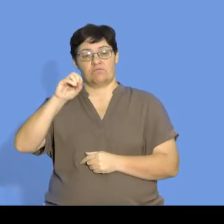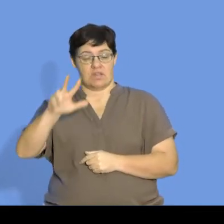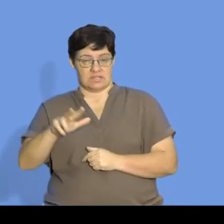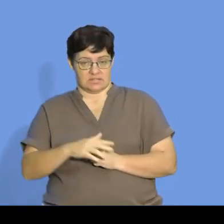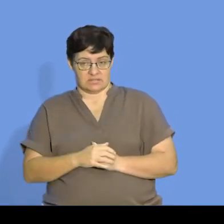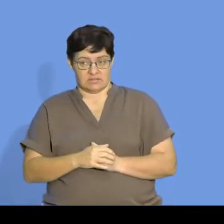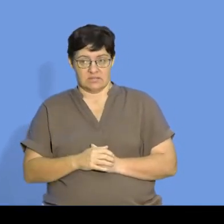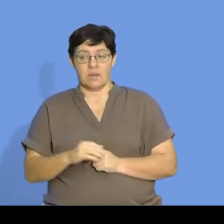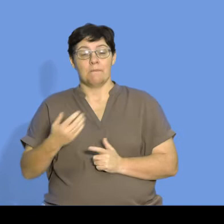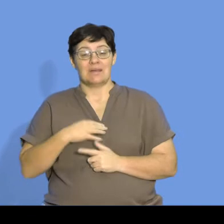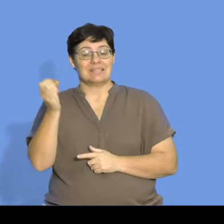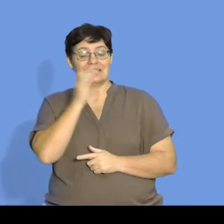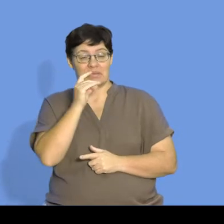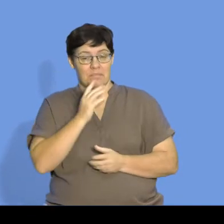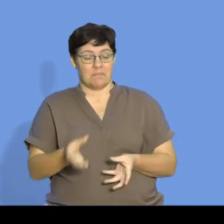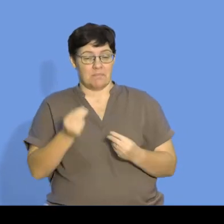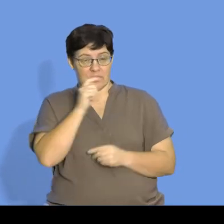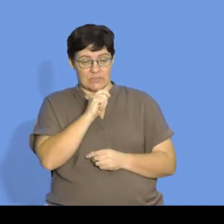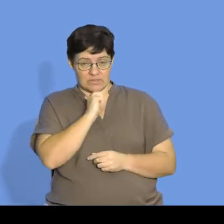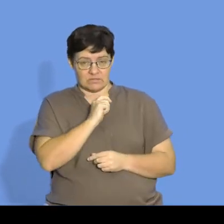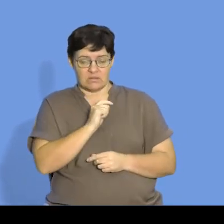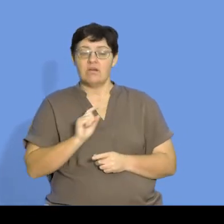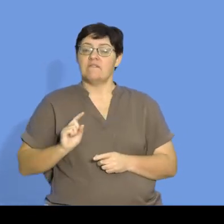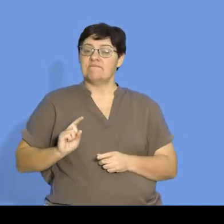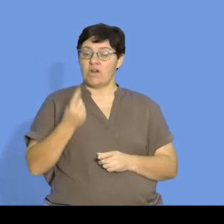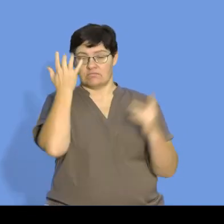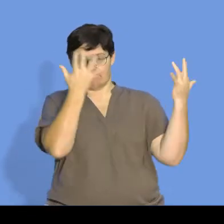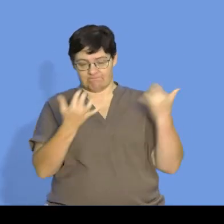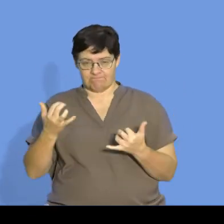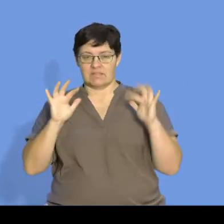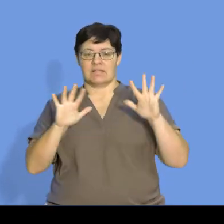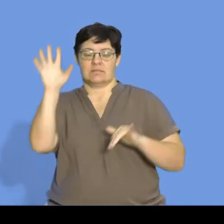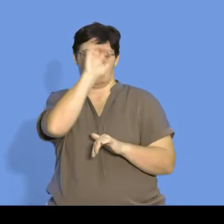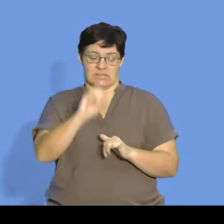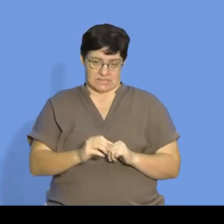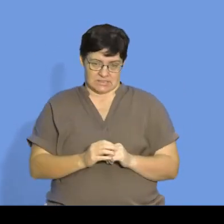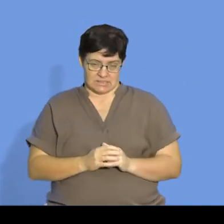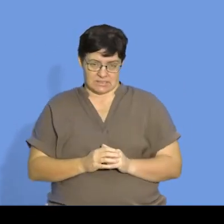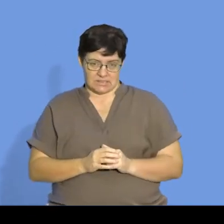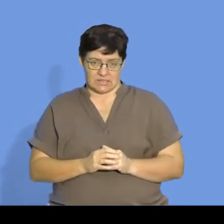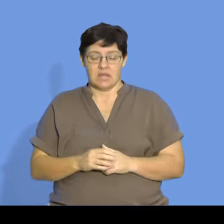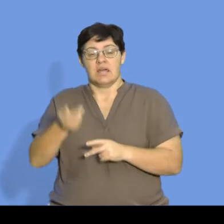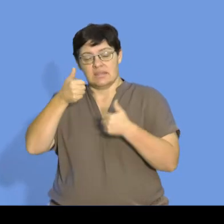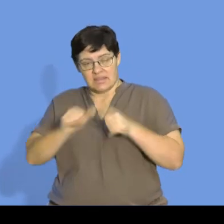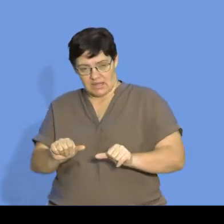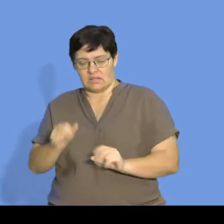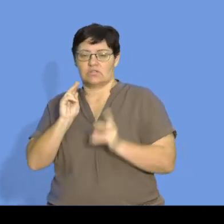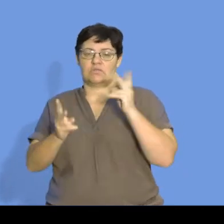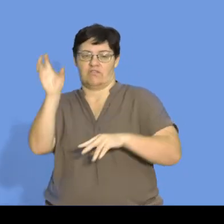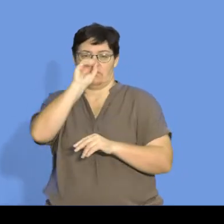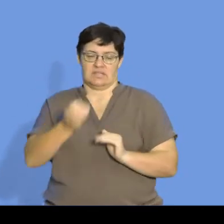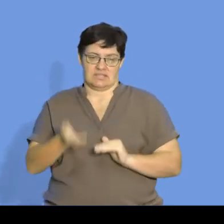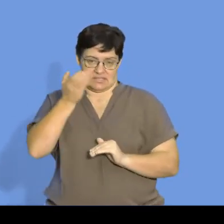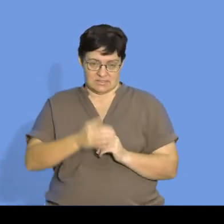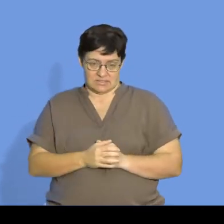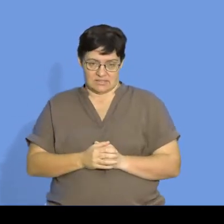177,408. But if you use September figures, you have to first calculate the 10% increase, and then the 12%